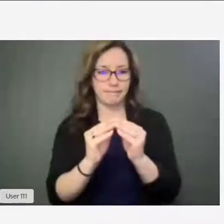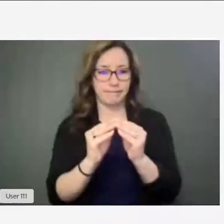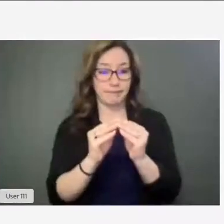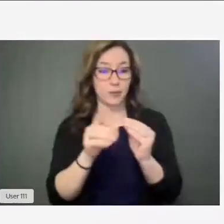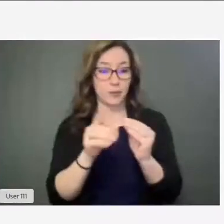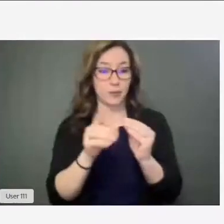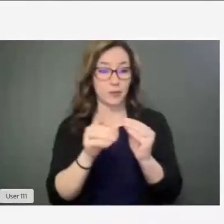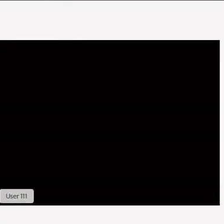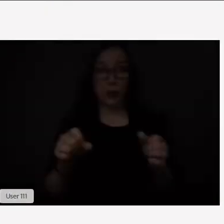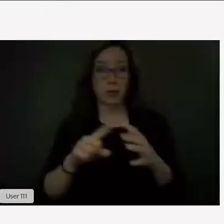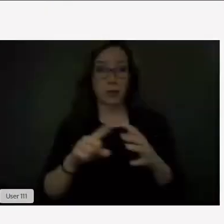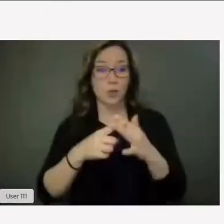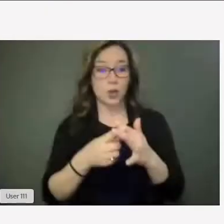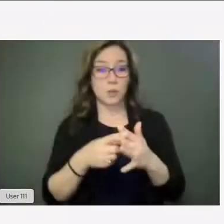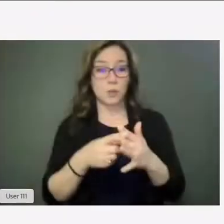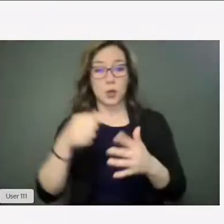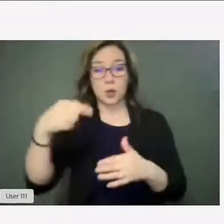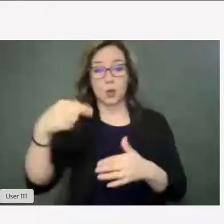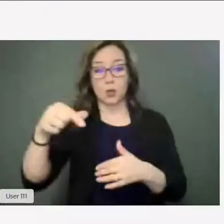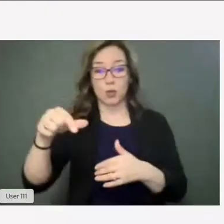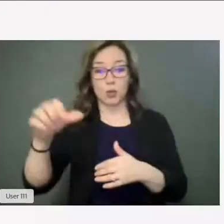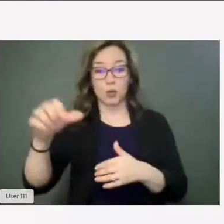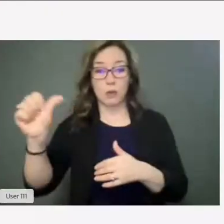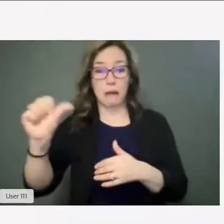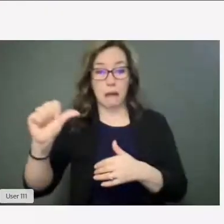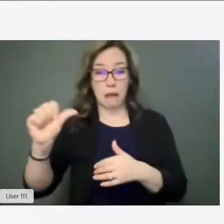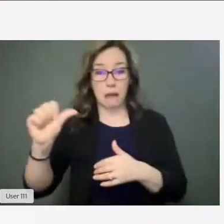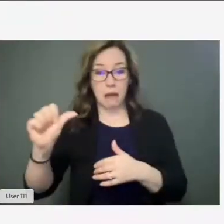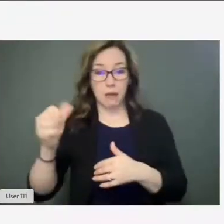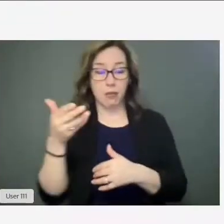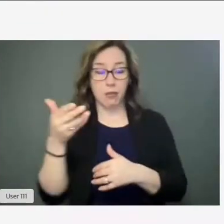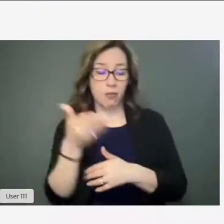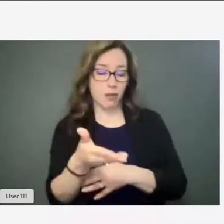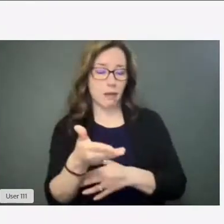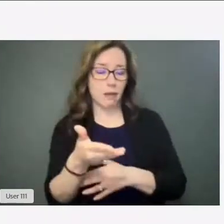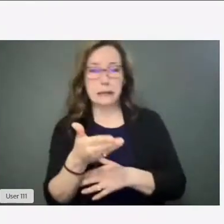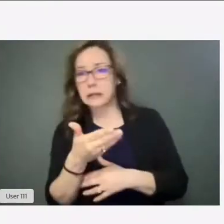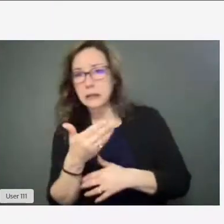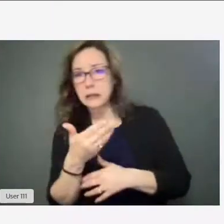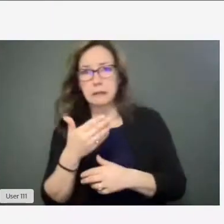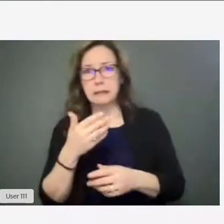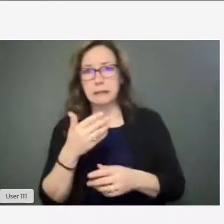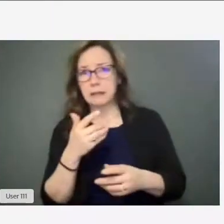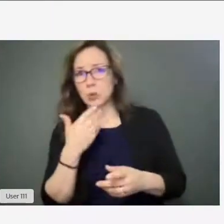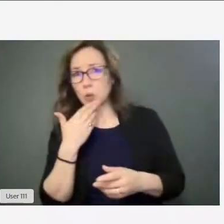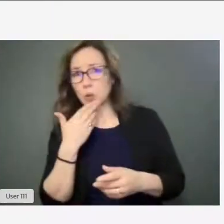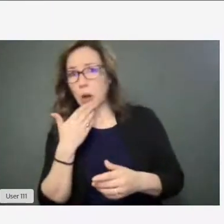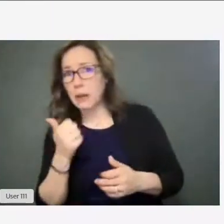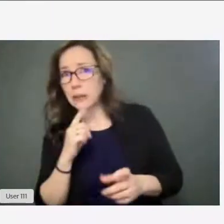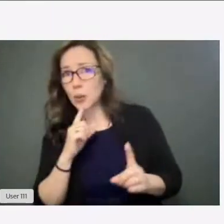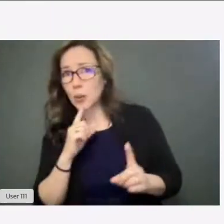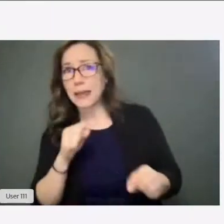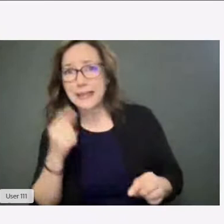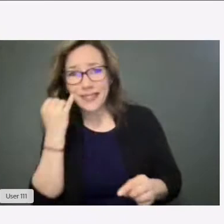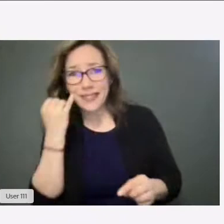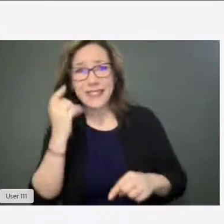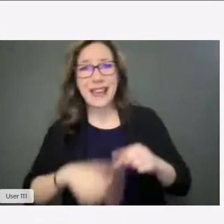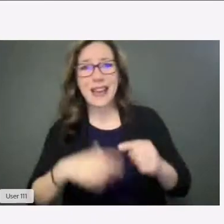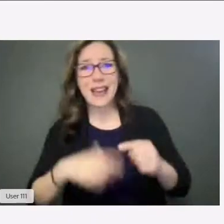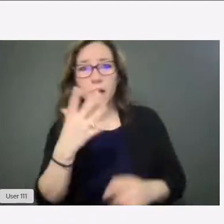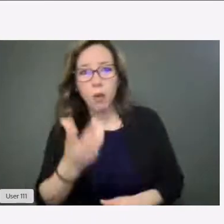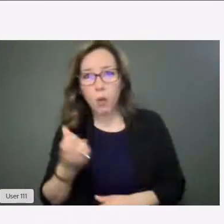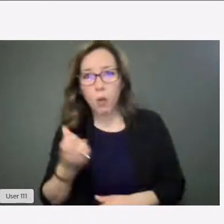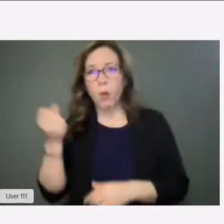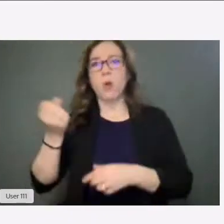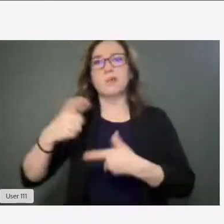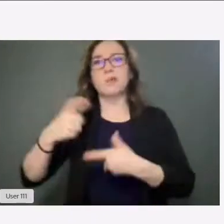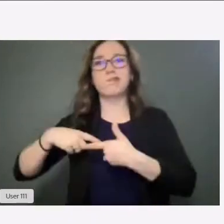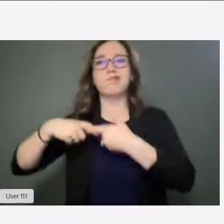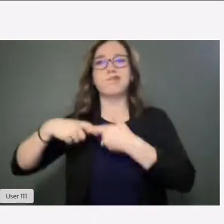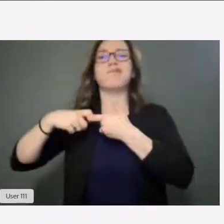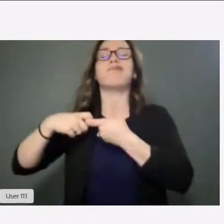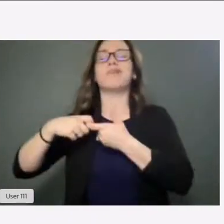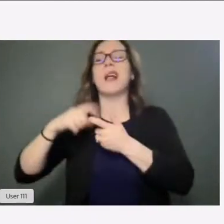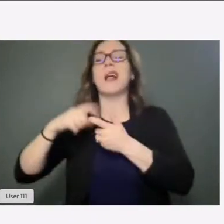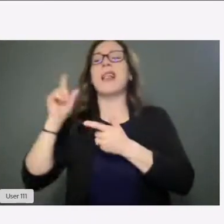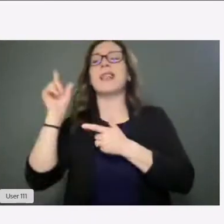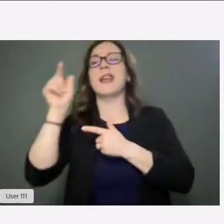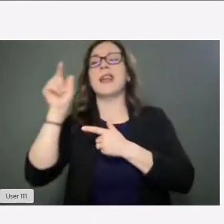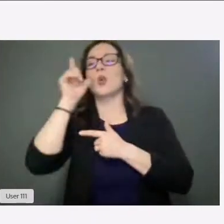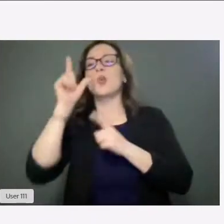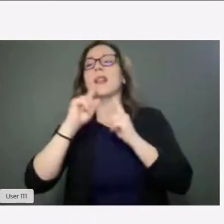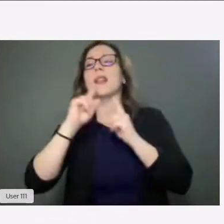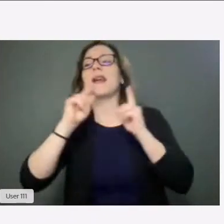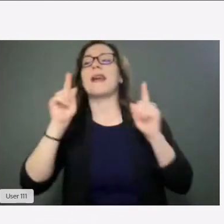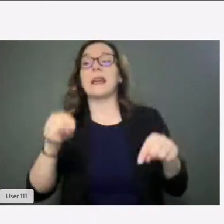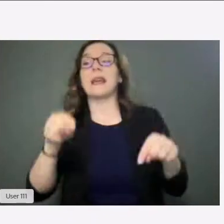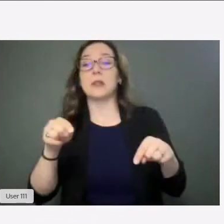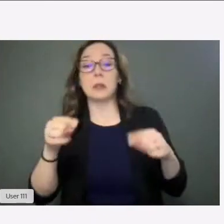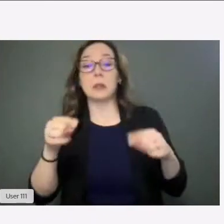can start to put your Q&As in there. We're going to do our best to answer all of them. If we can't, we're going to take them for a get back. And why don't we go